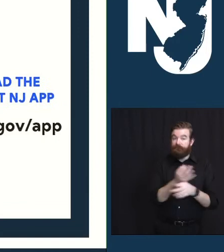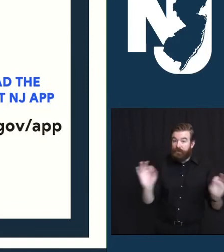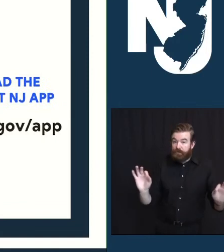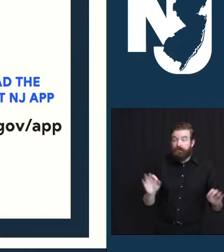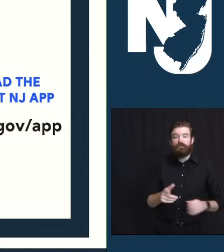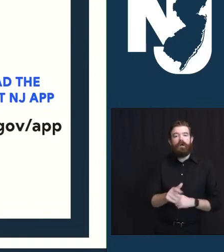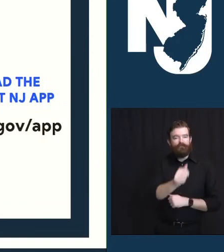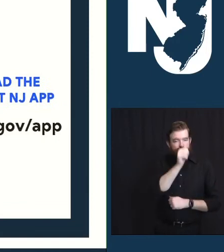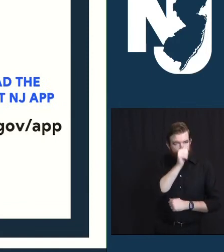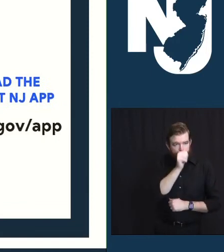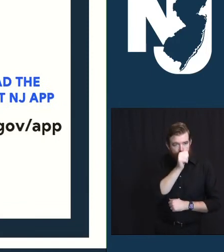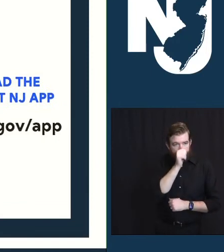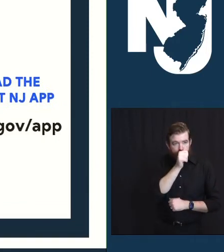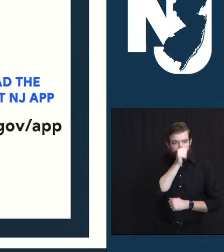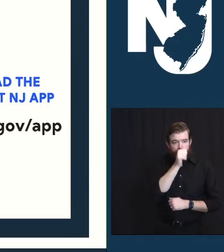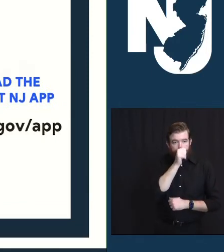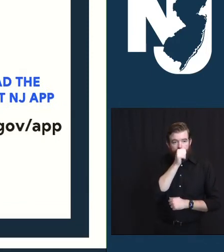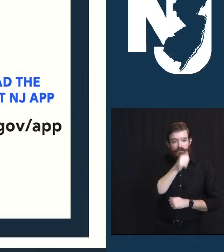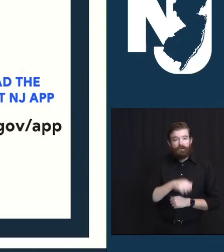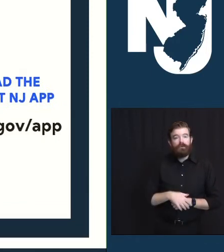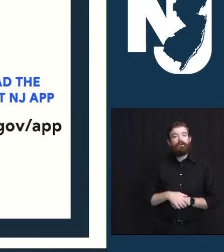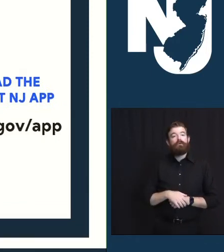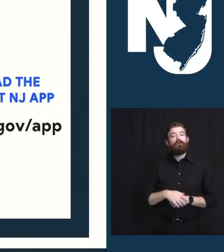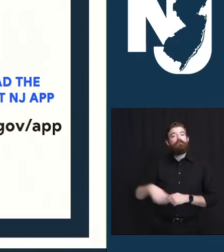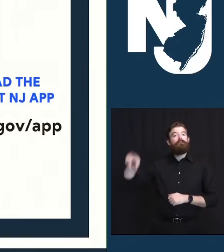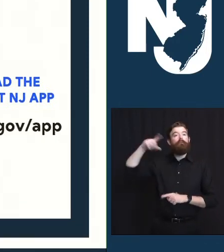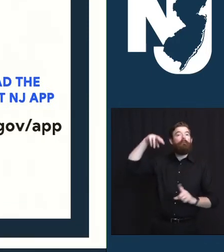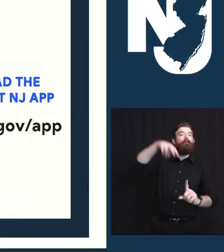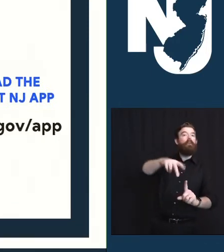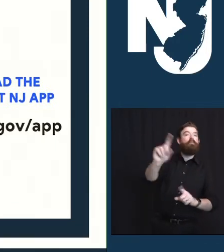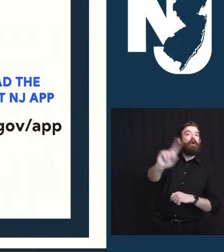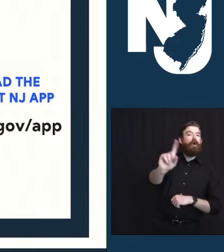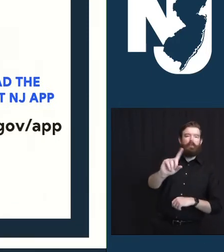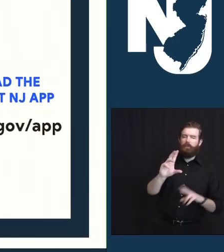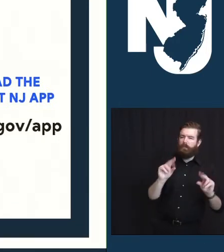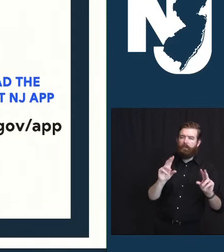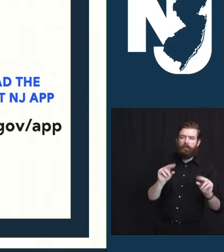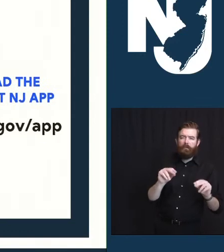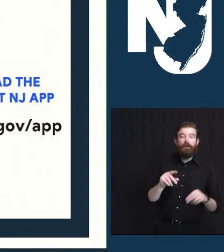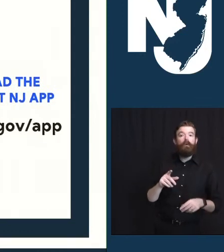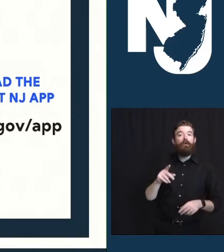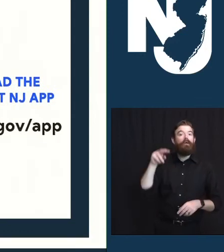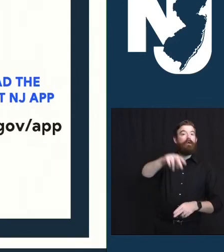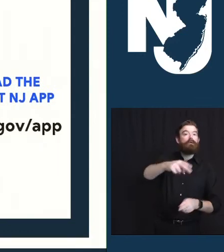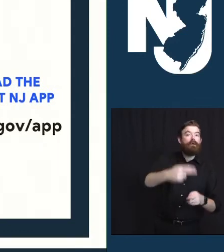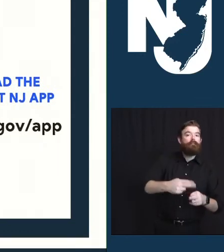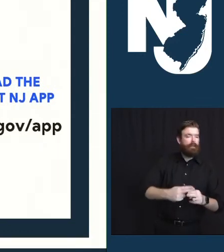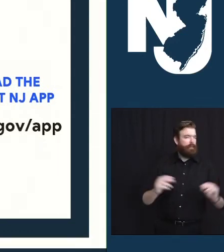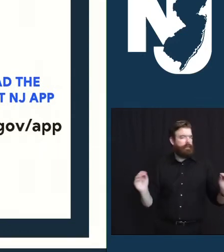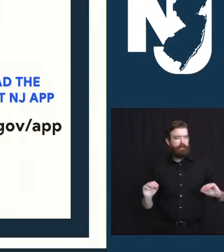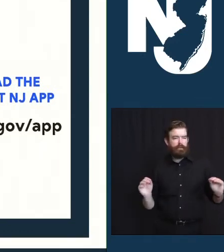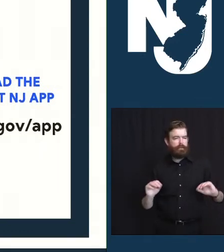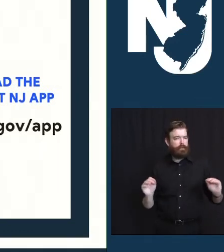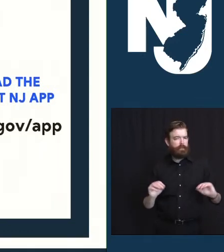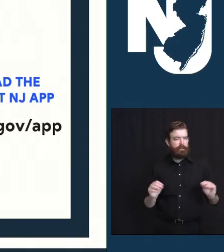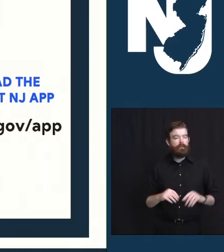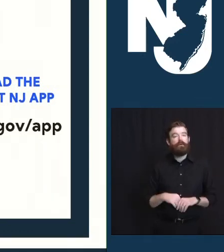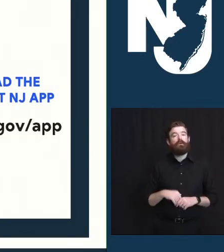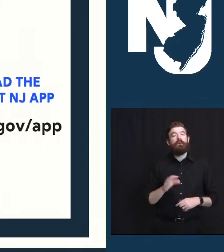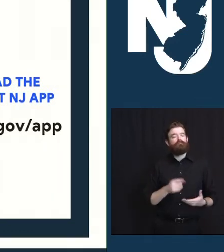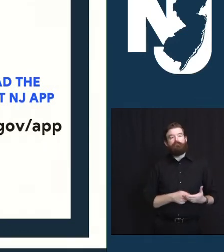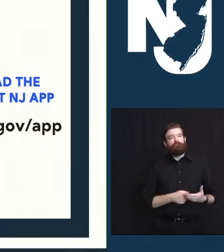your locations. All notifications are anonymously handled through secure codes. If the app alerts you of a possible exposure,